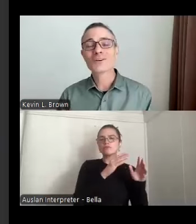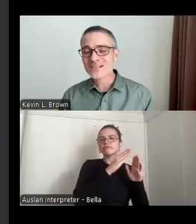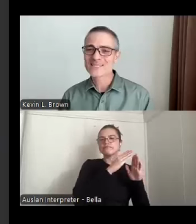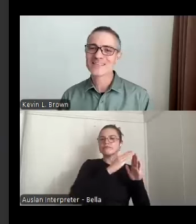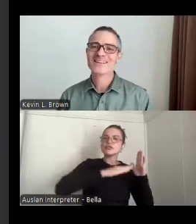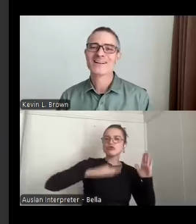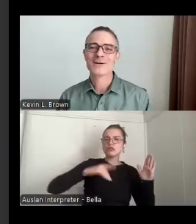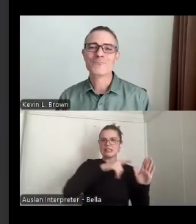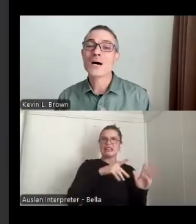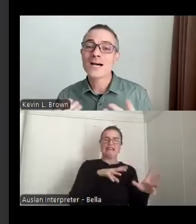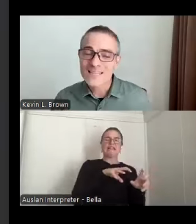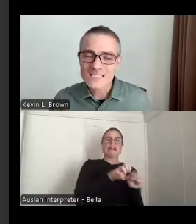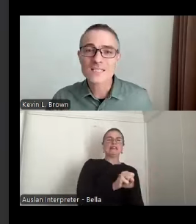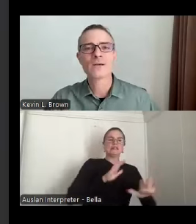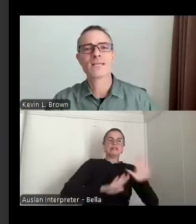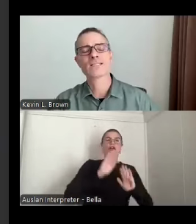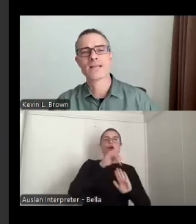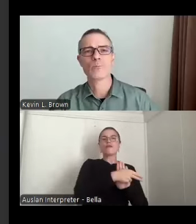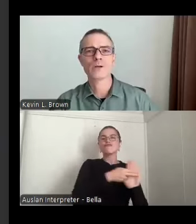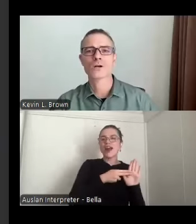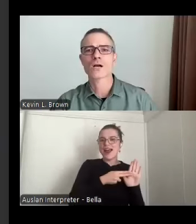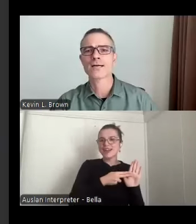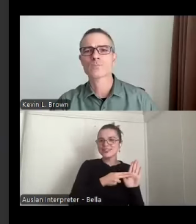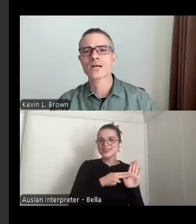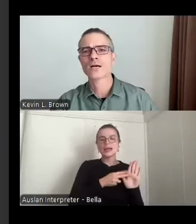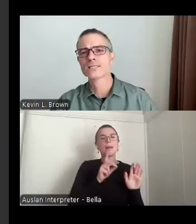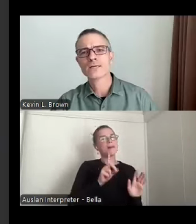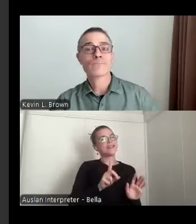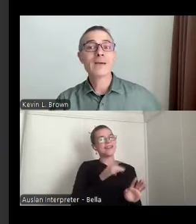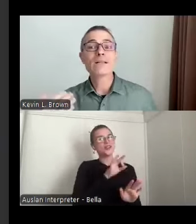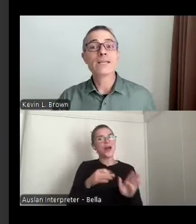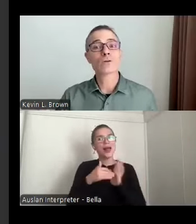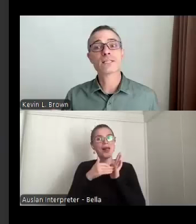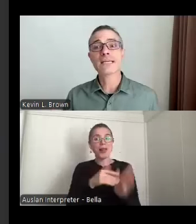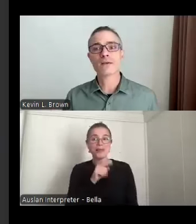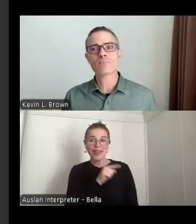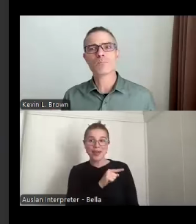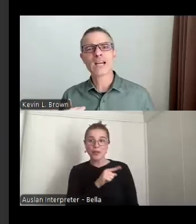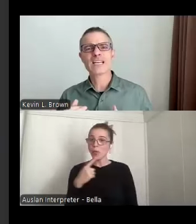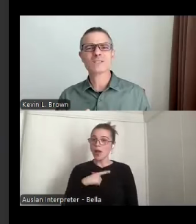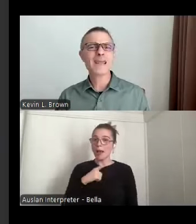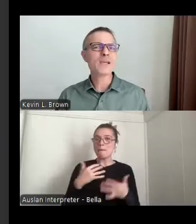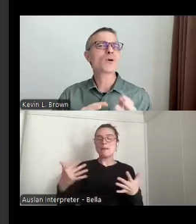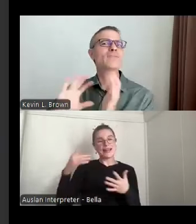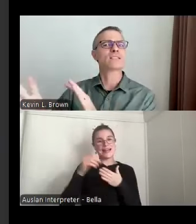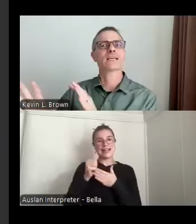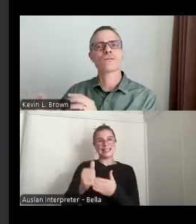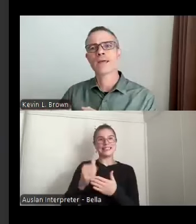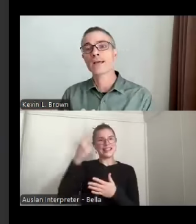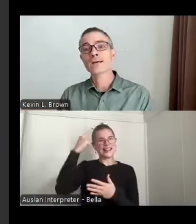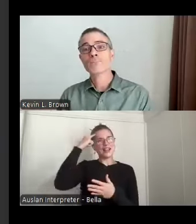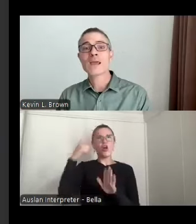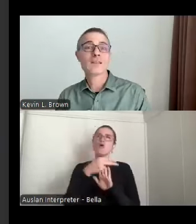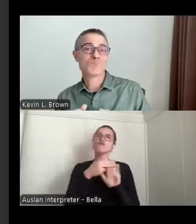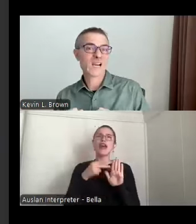capitalistic creeps, but that sentiment isn't helping your cause, because many leaders think that brand is maybe a private sector